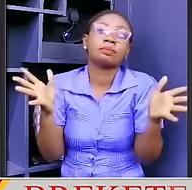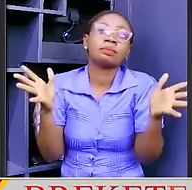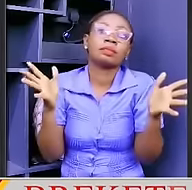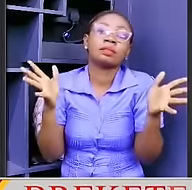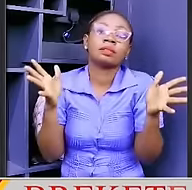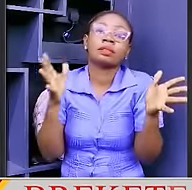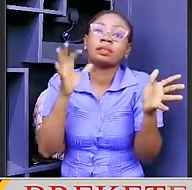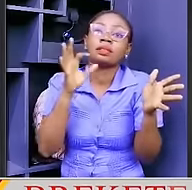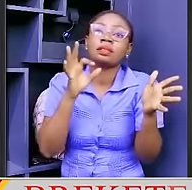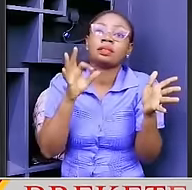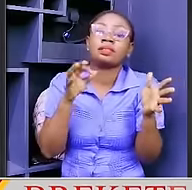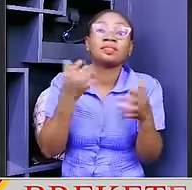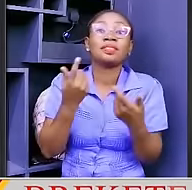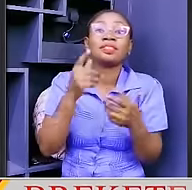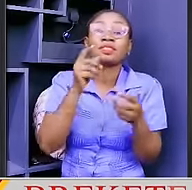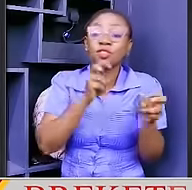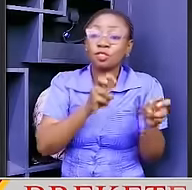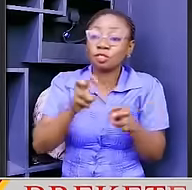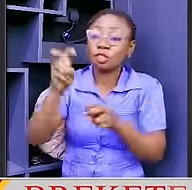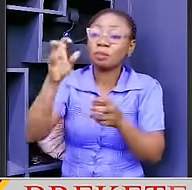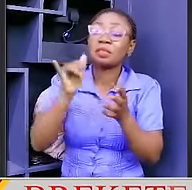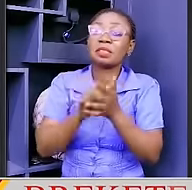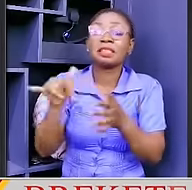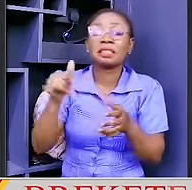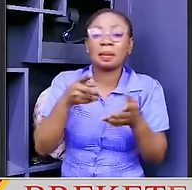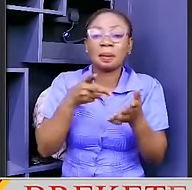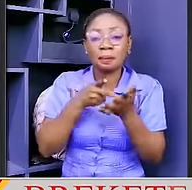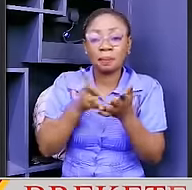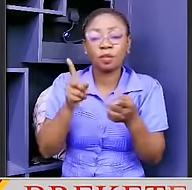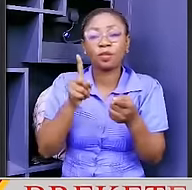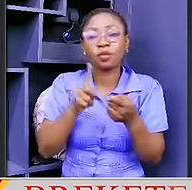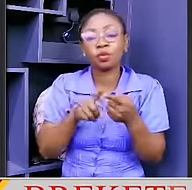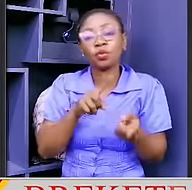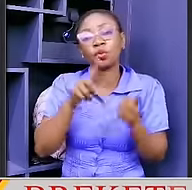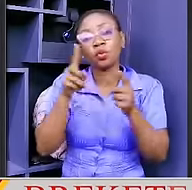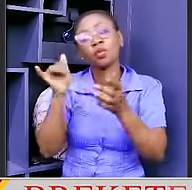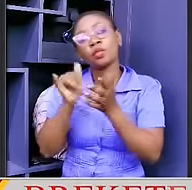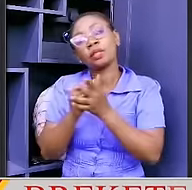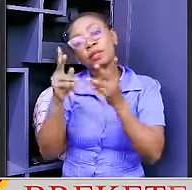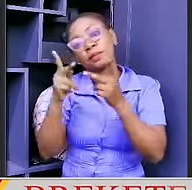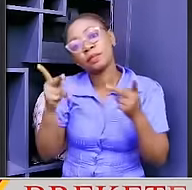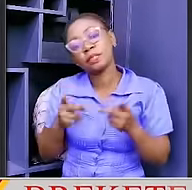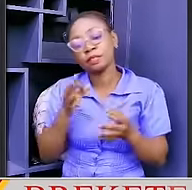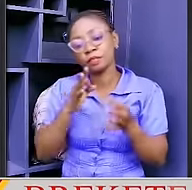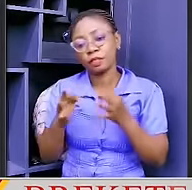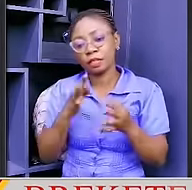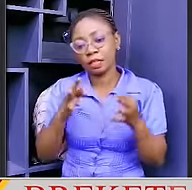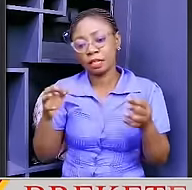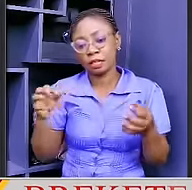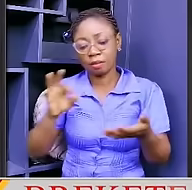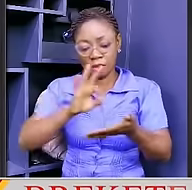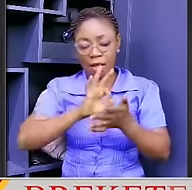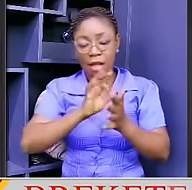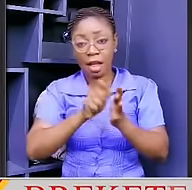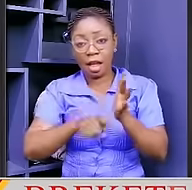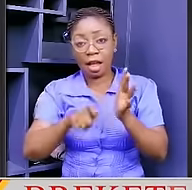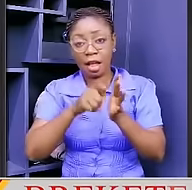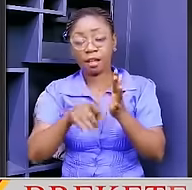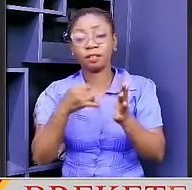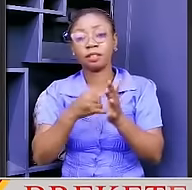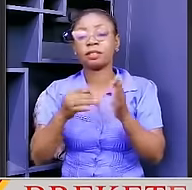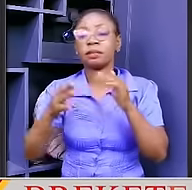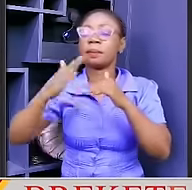line, even transport where they pay. To go that place, if to say they calculate them, it don't